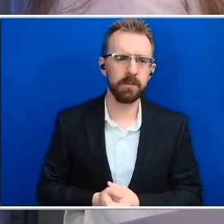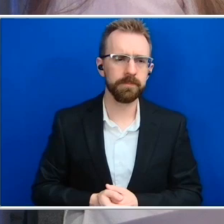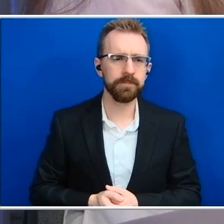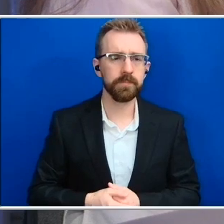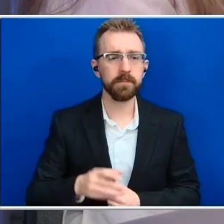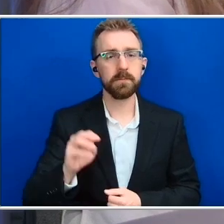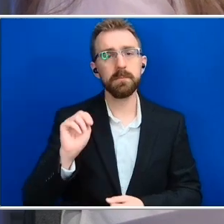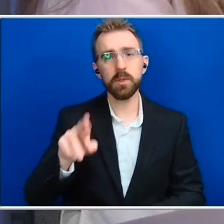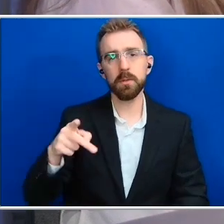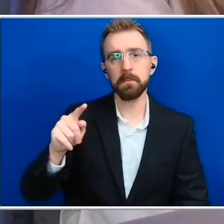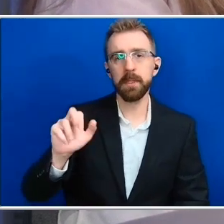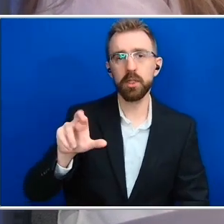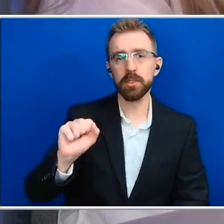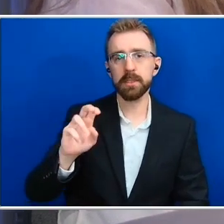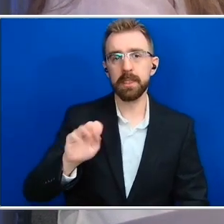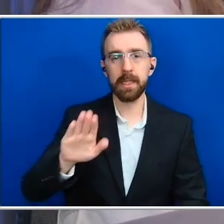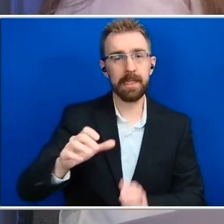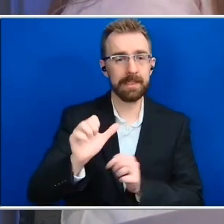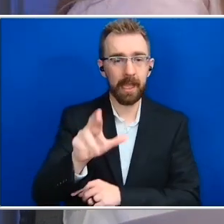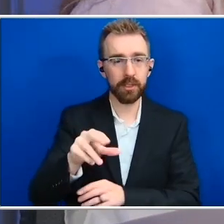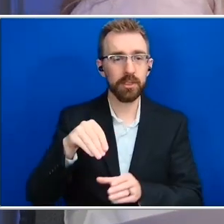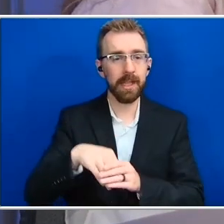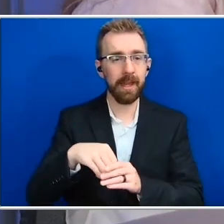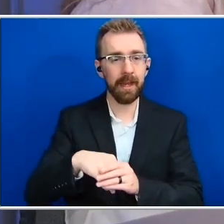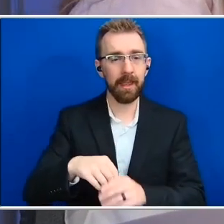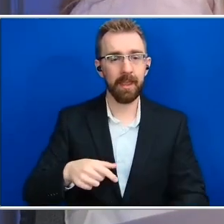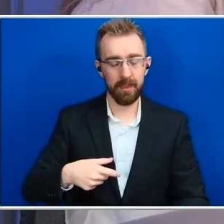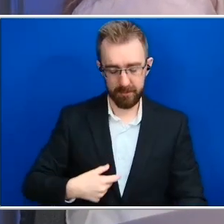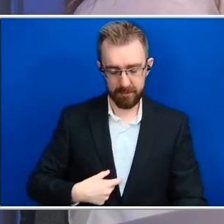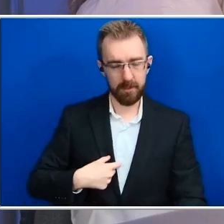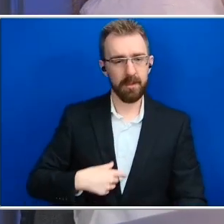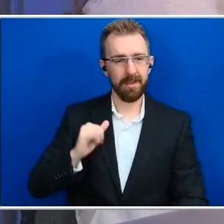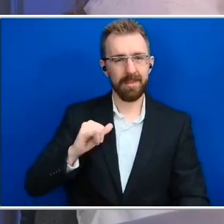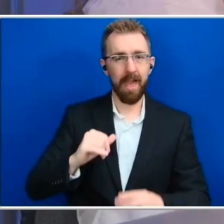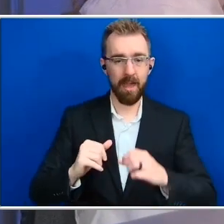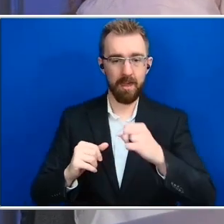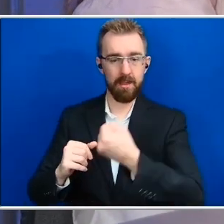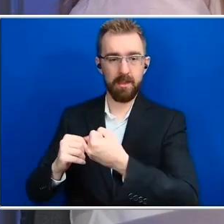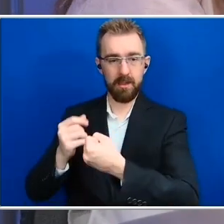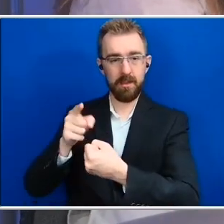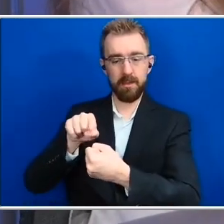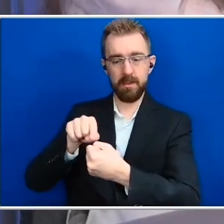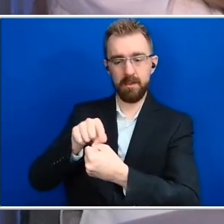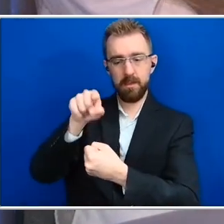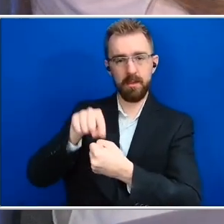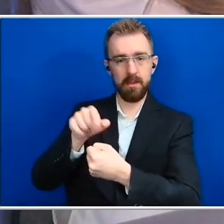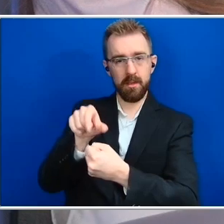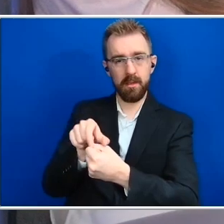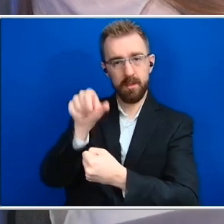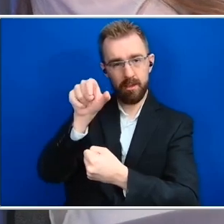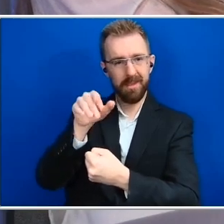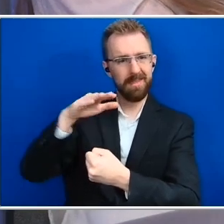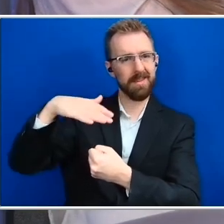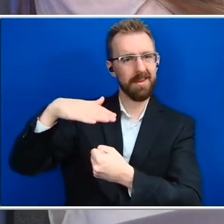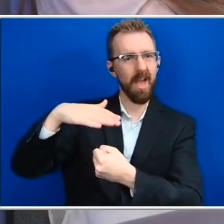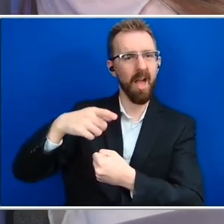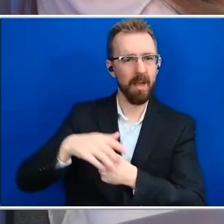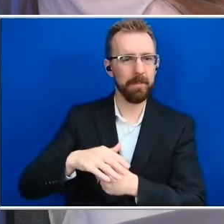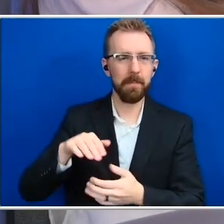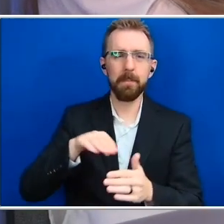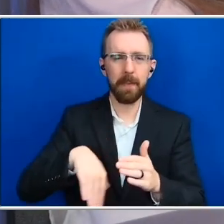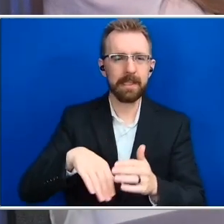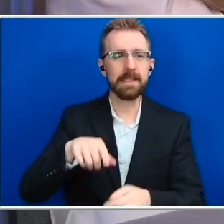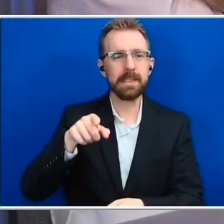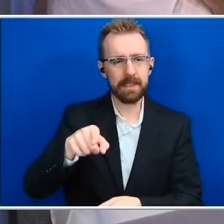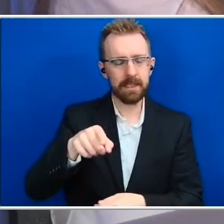was located in the incisura, where the shaded area is. At the top of the shaded area, basically his